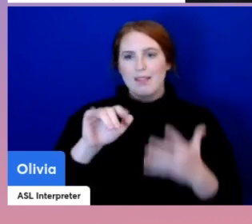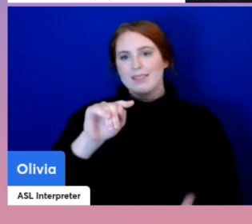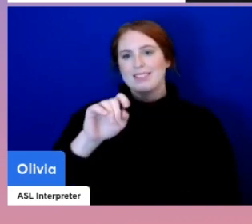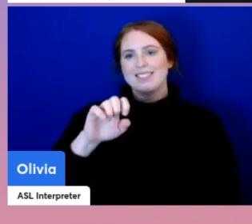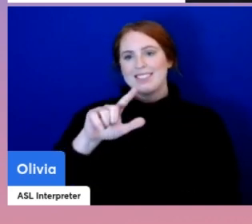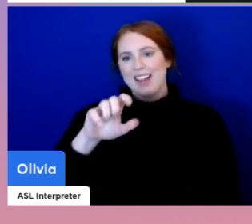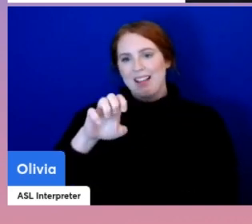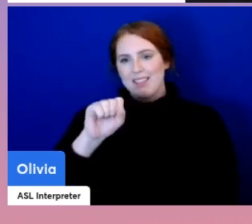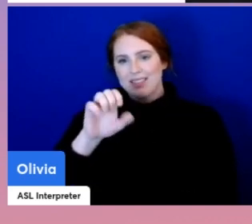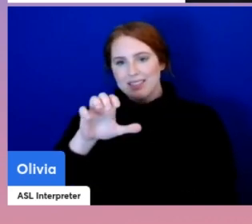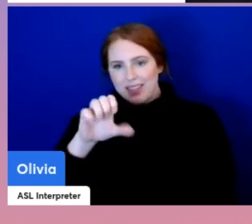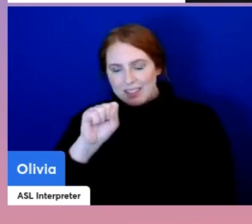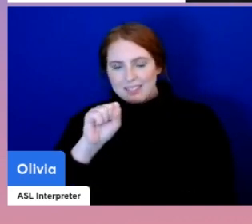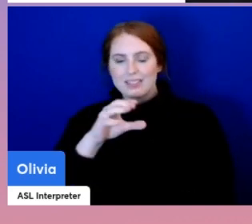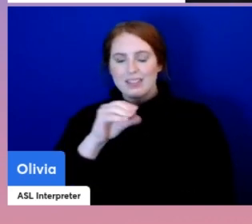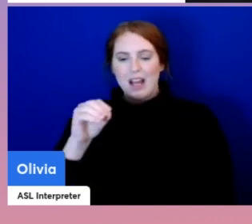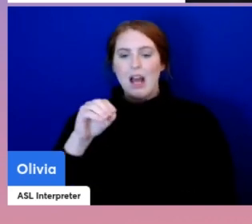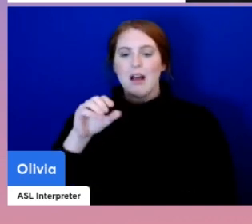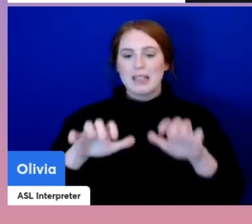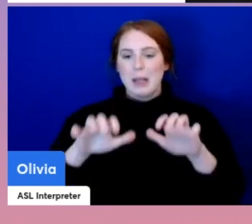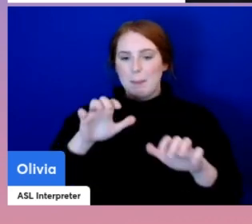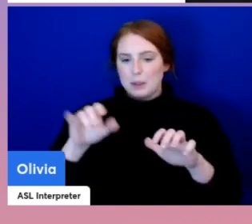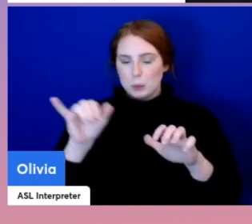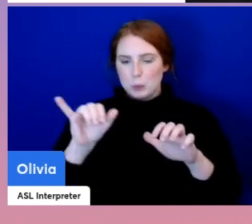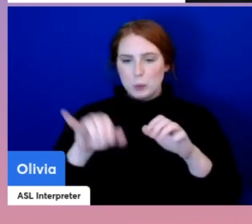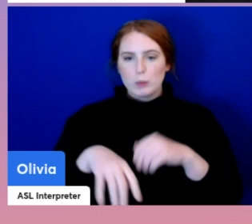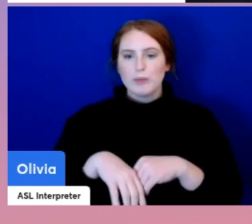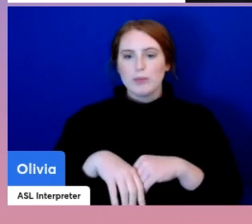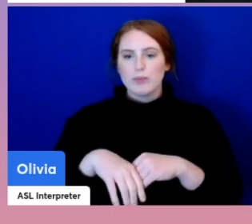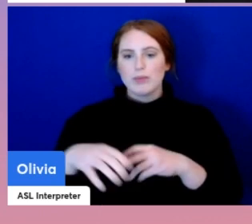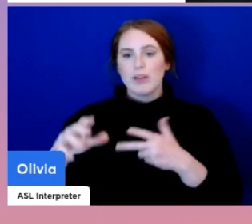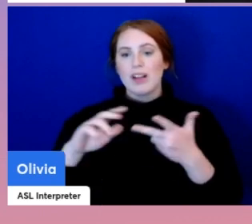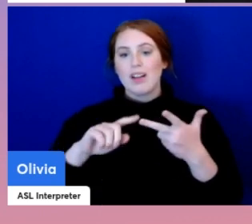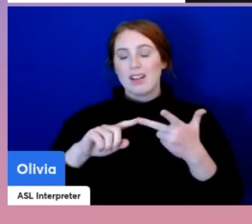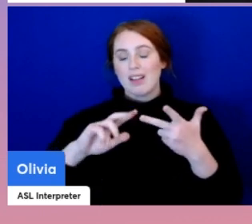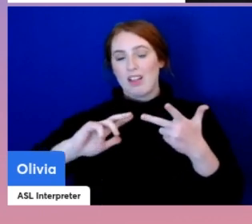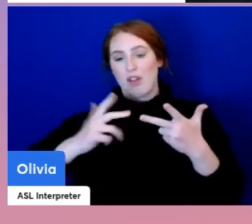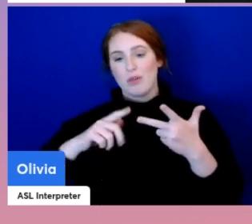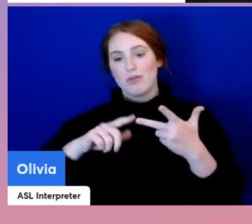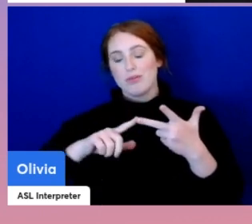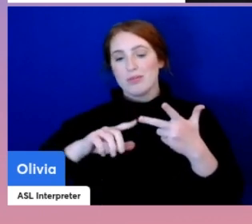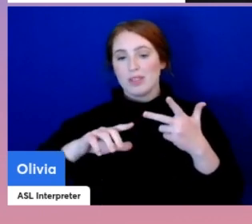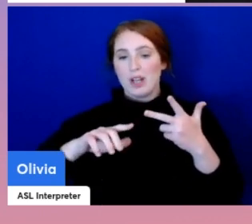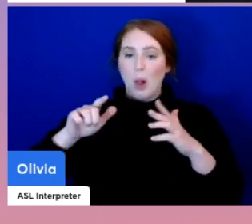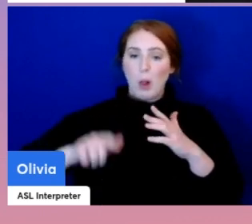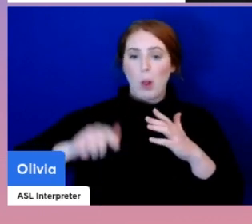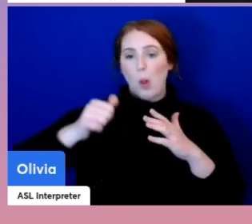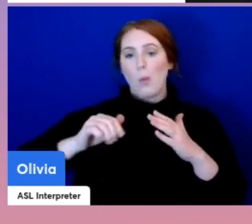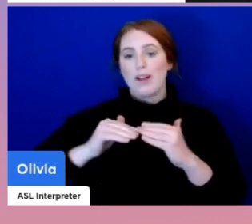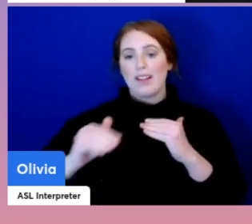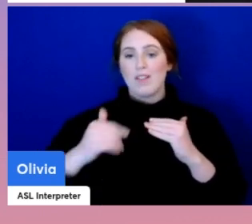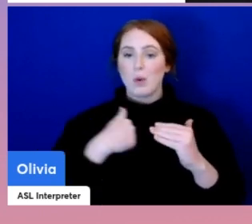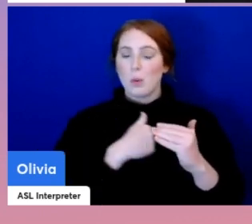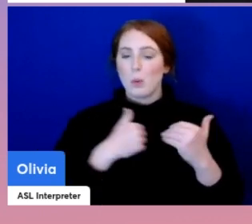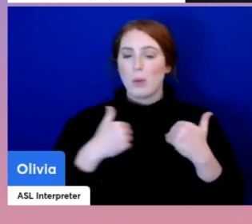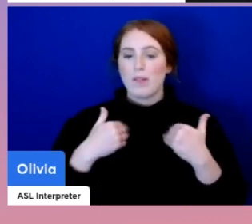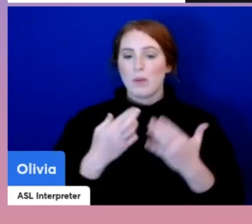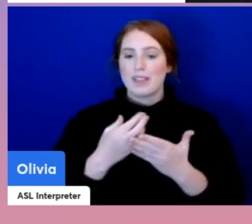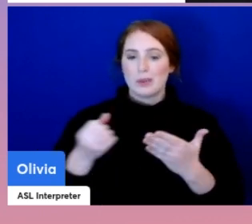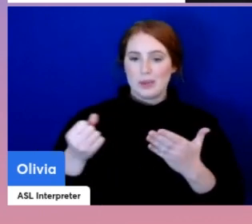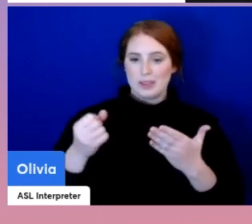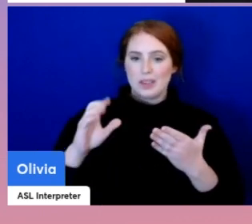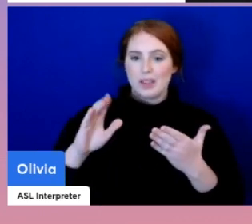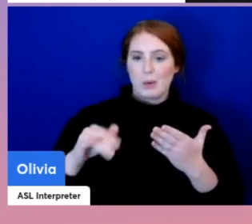typing. Finally, at the lowest level, we have resources, and these are the smallest possible unit of infrastructure that can be